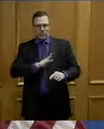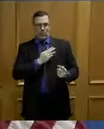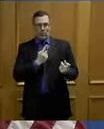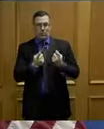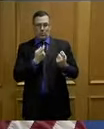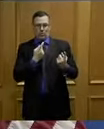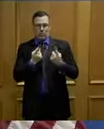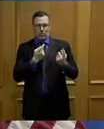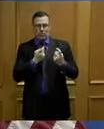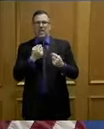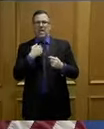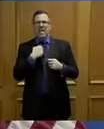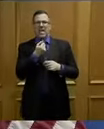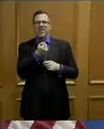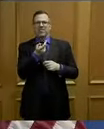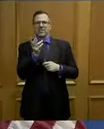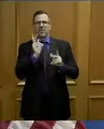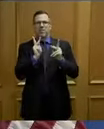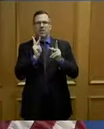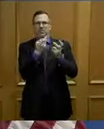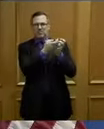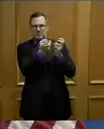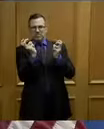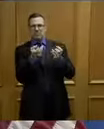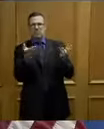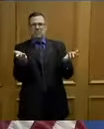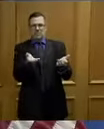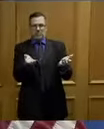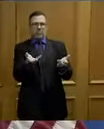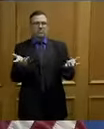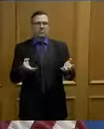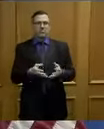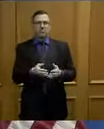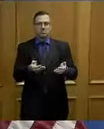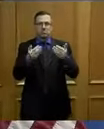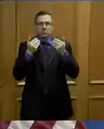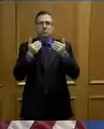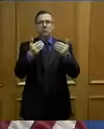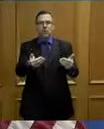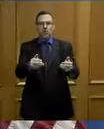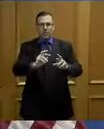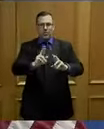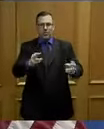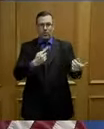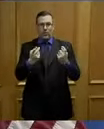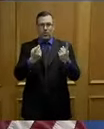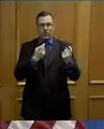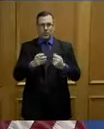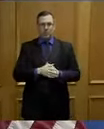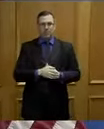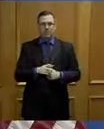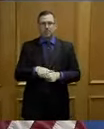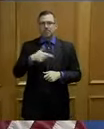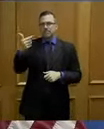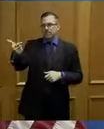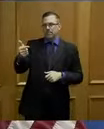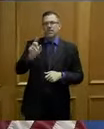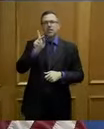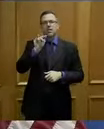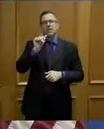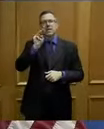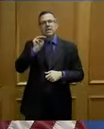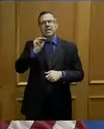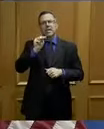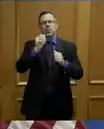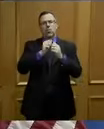questions if necessary. So lines are open for question. At this time, we'll go to Kim Crusey